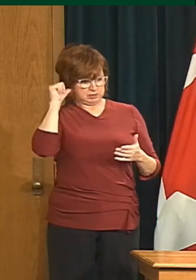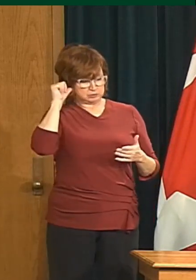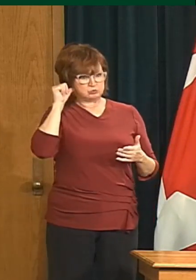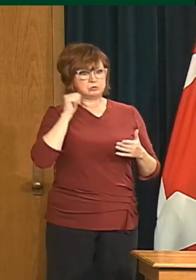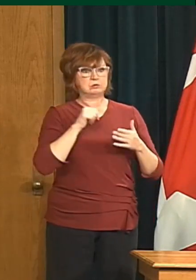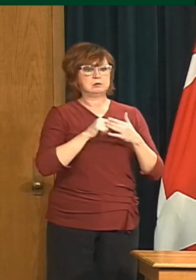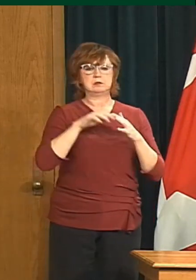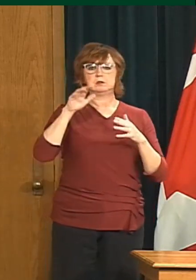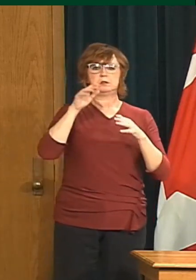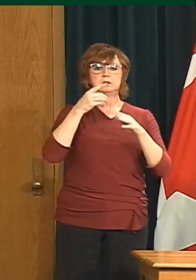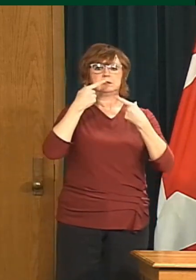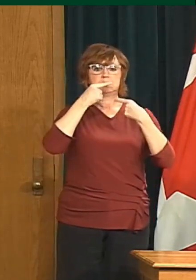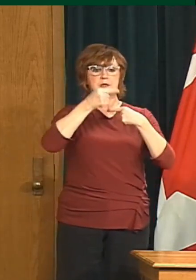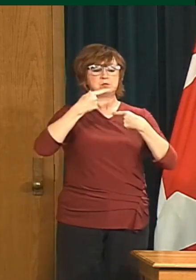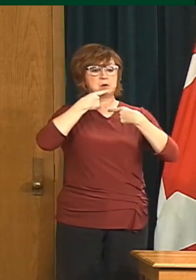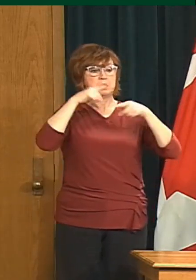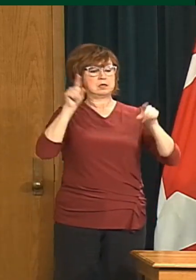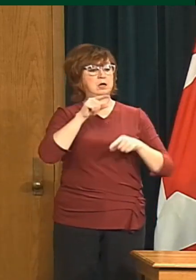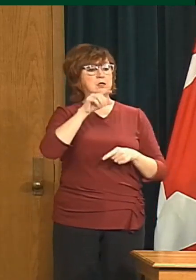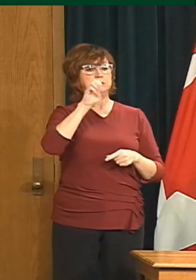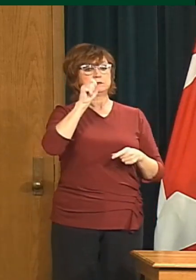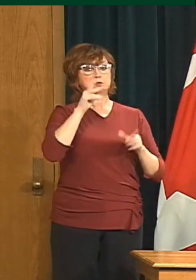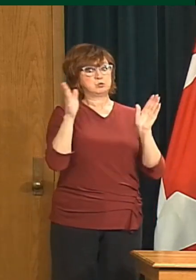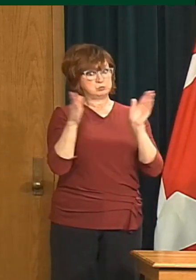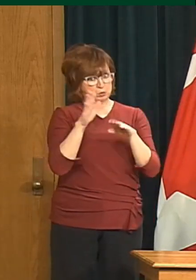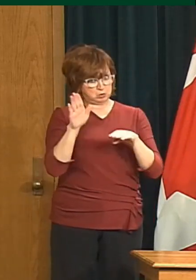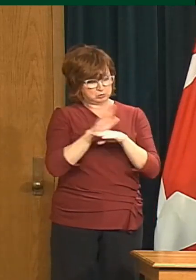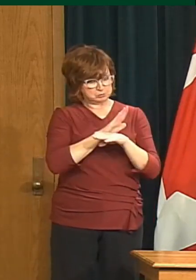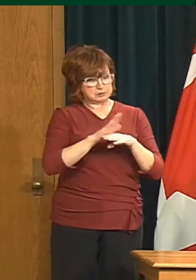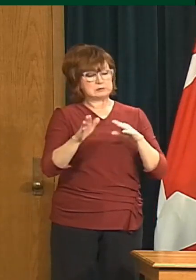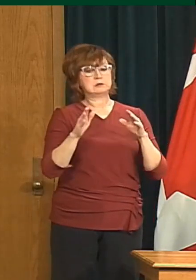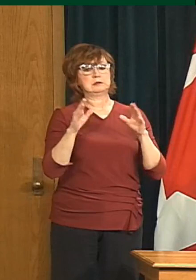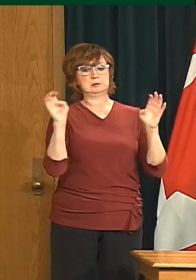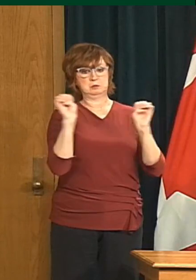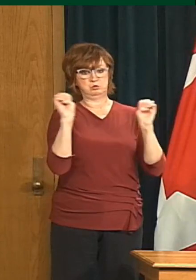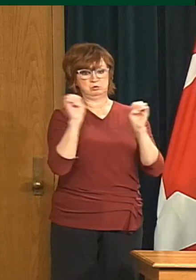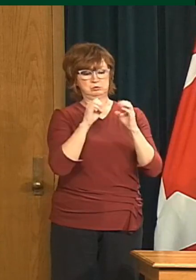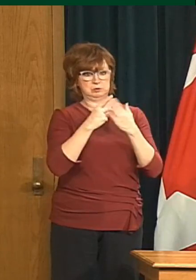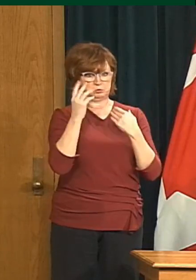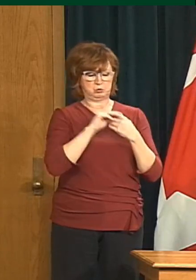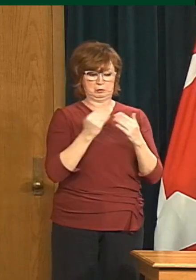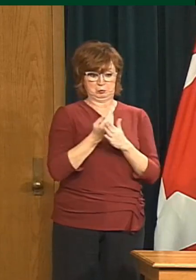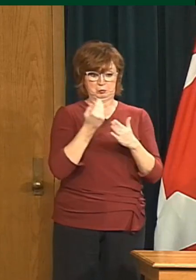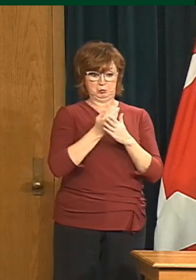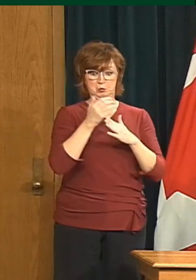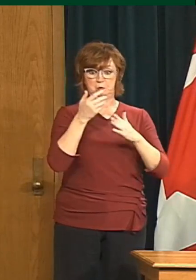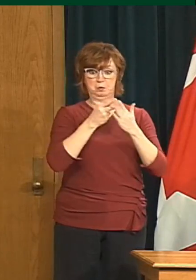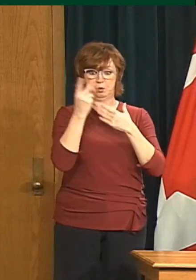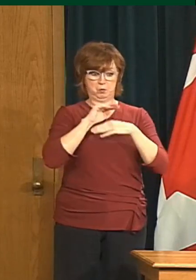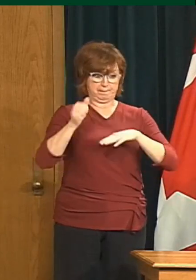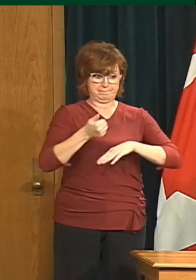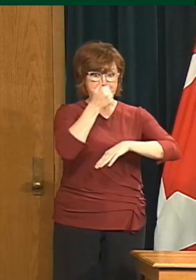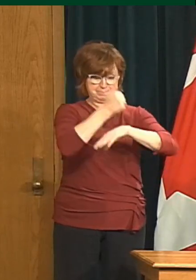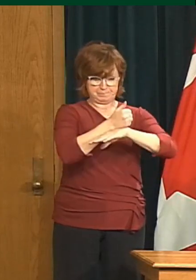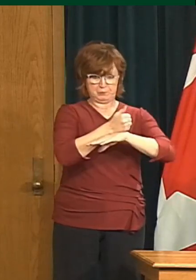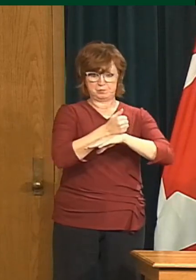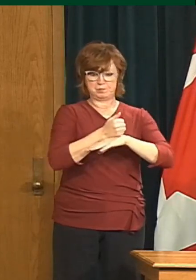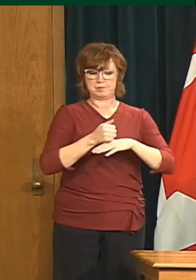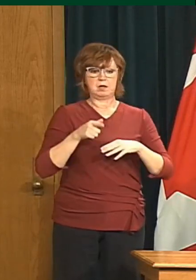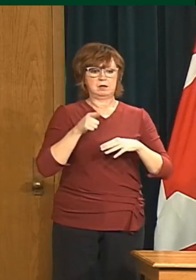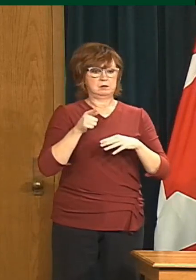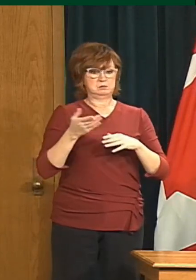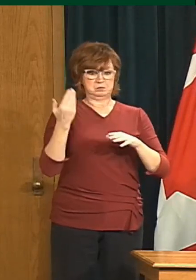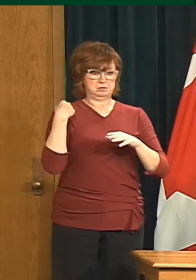Business Emergency Program. This was a brand new program, so the process to administer this particular program, it just simply did